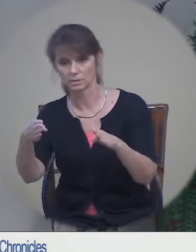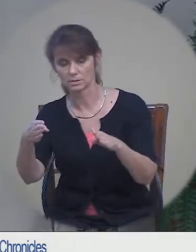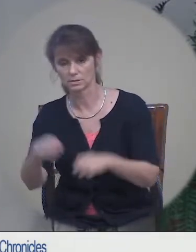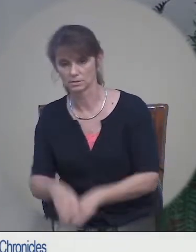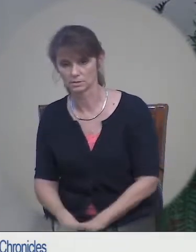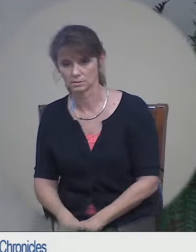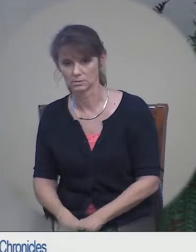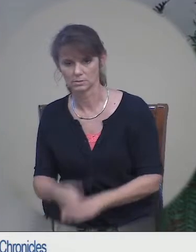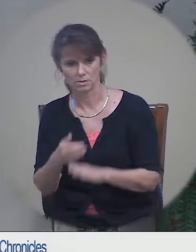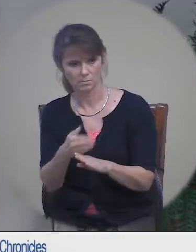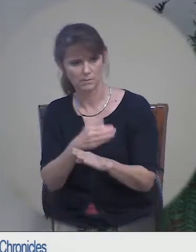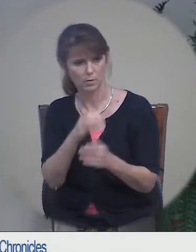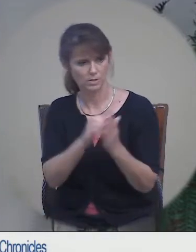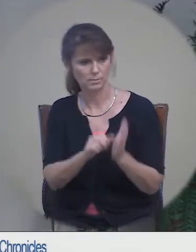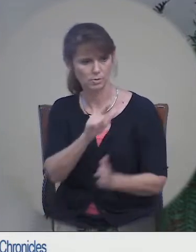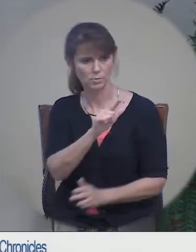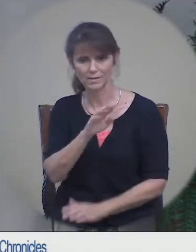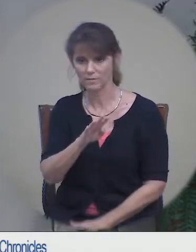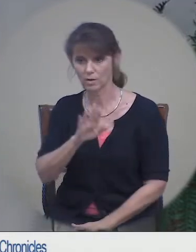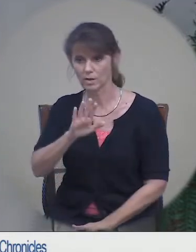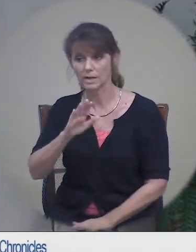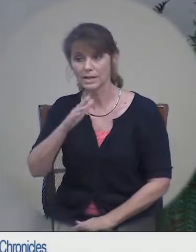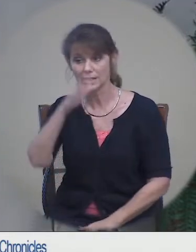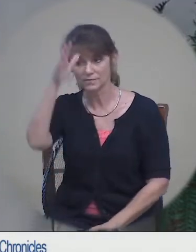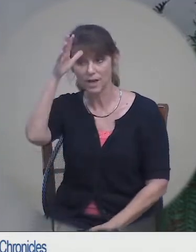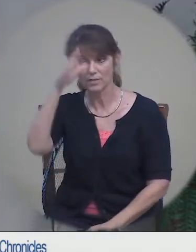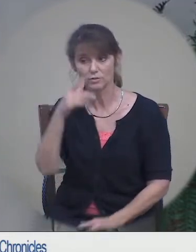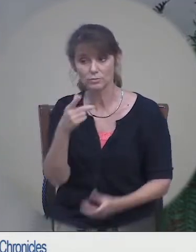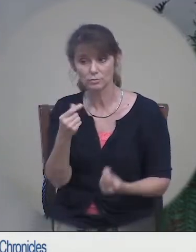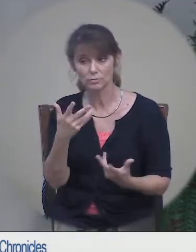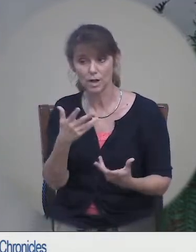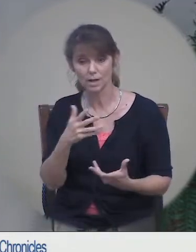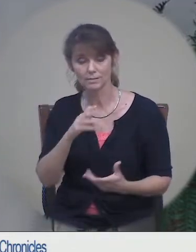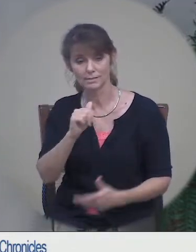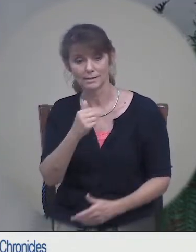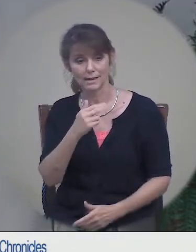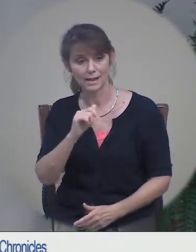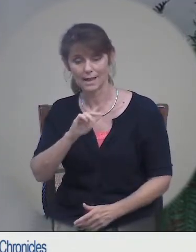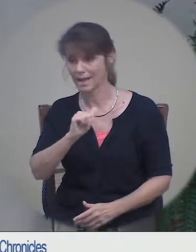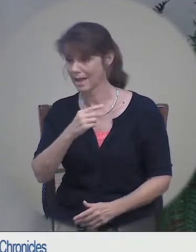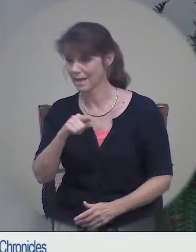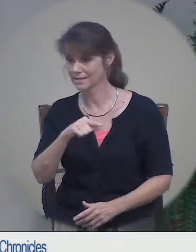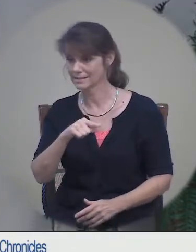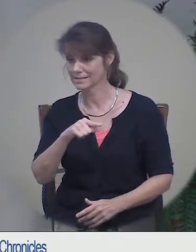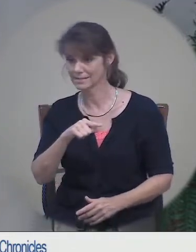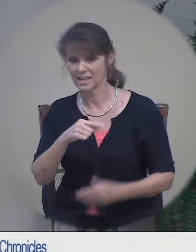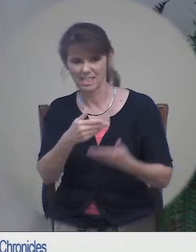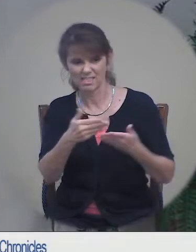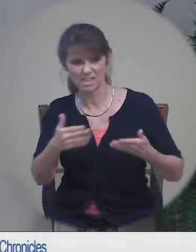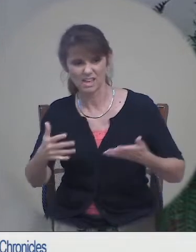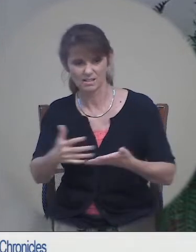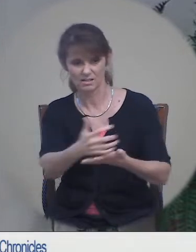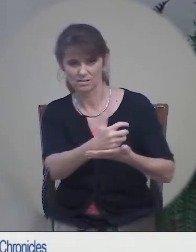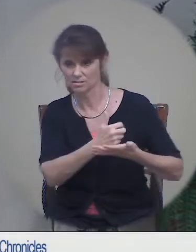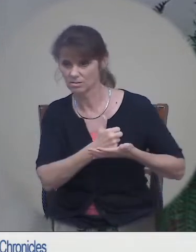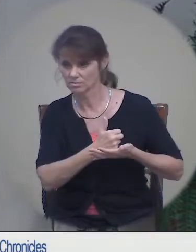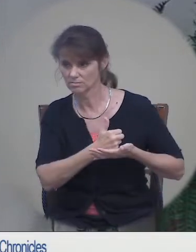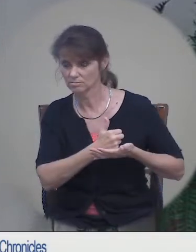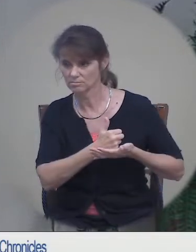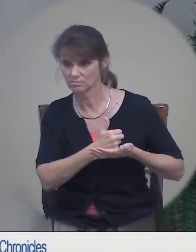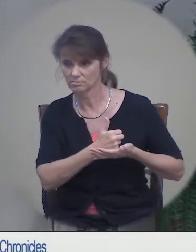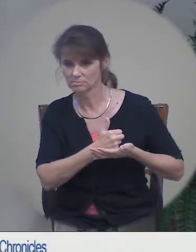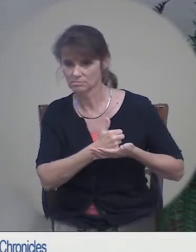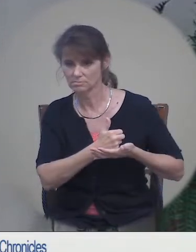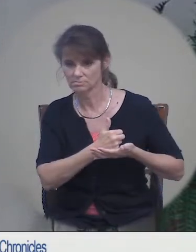father, look what his father had done. Moreover, when Ahaz gathered together the utensils of the house of God, he cut the utensils of the house of